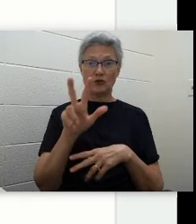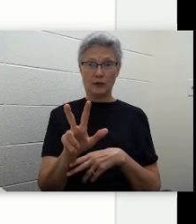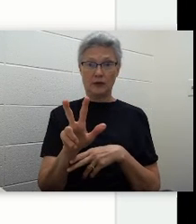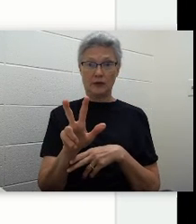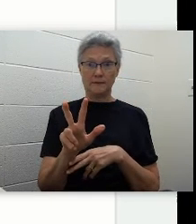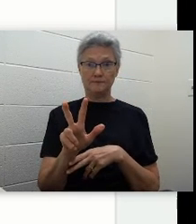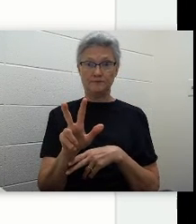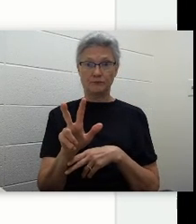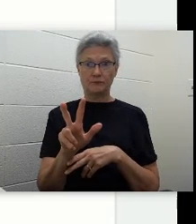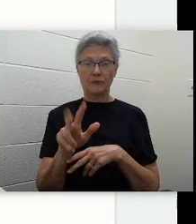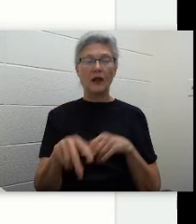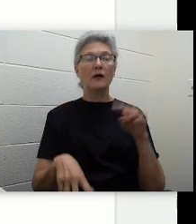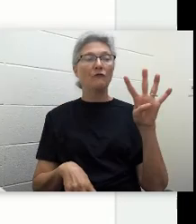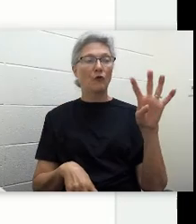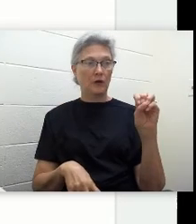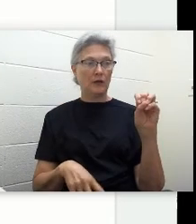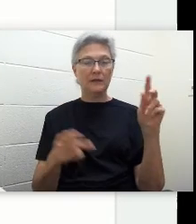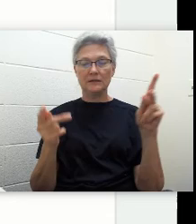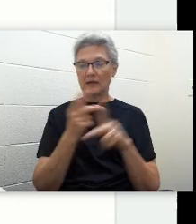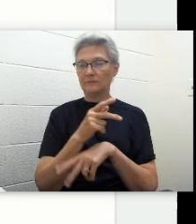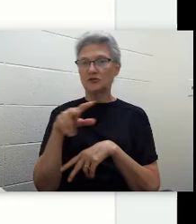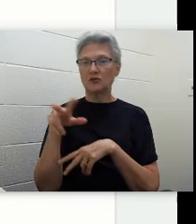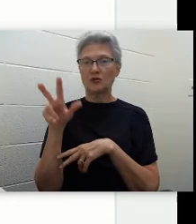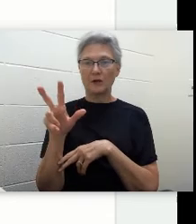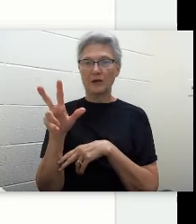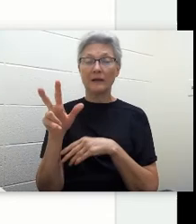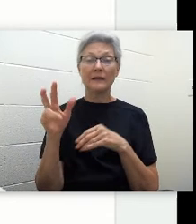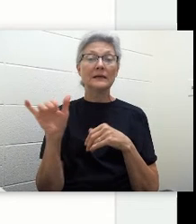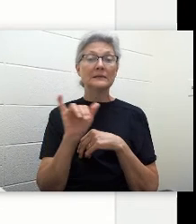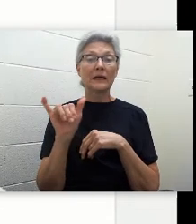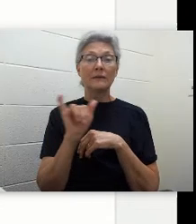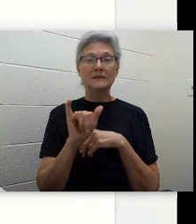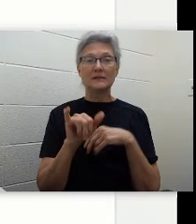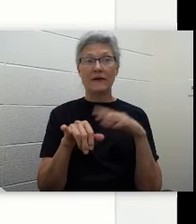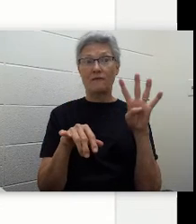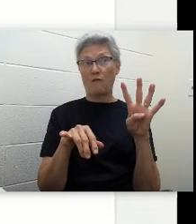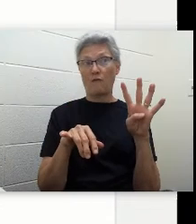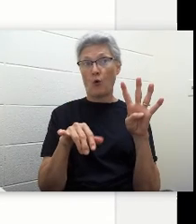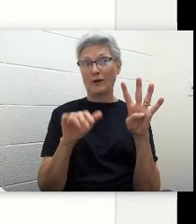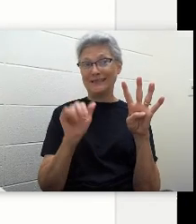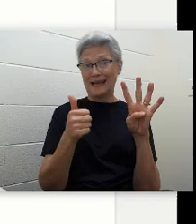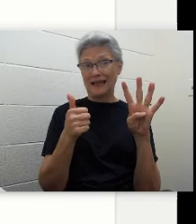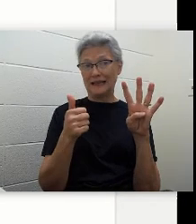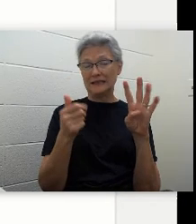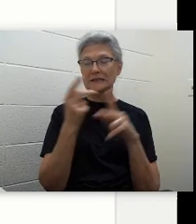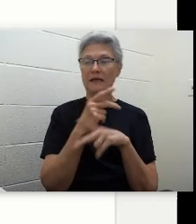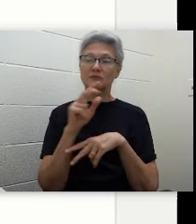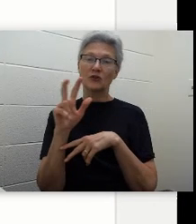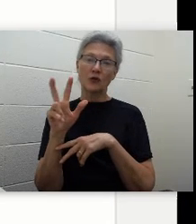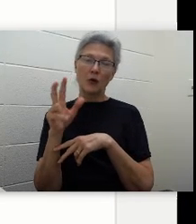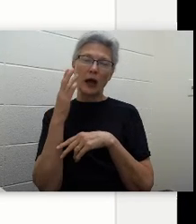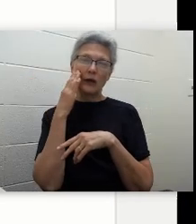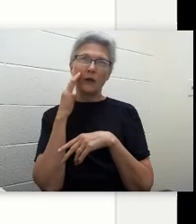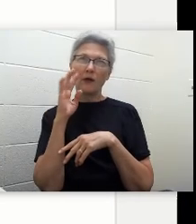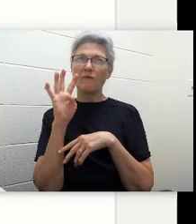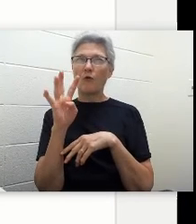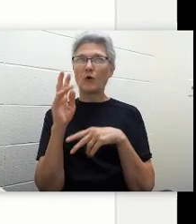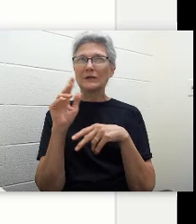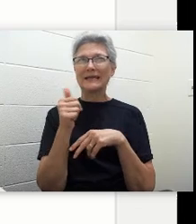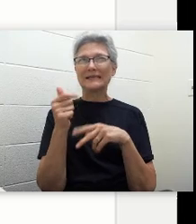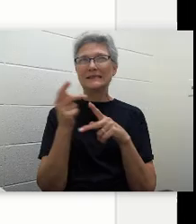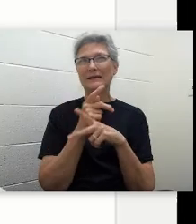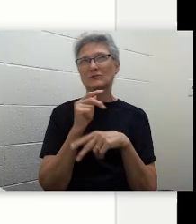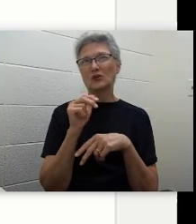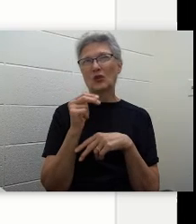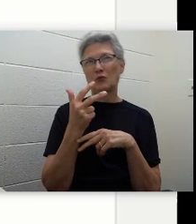jot that down. 40 times 3, well, that's the same as saying 4 tens times 3. I know that 4 tens times 3